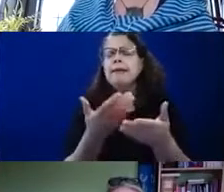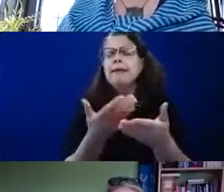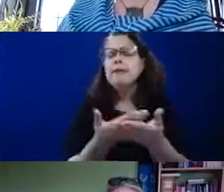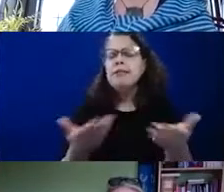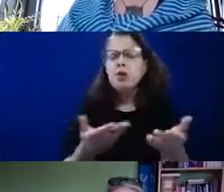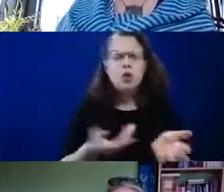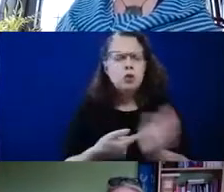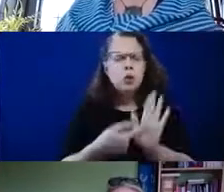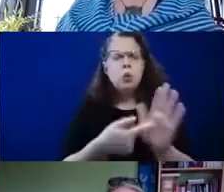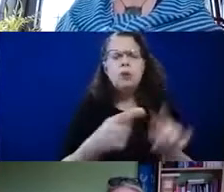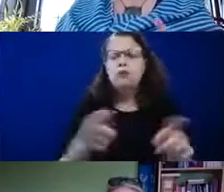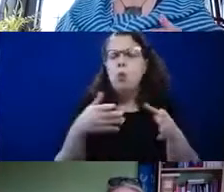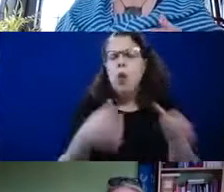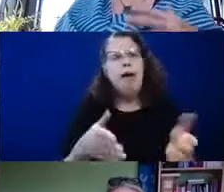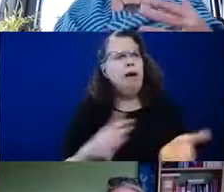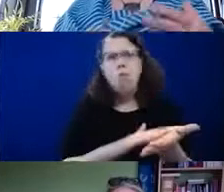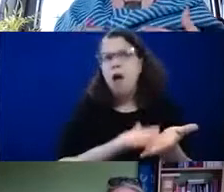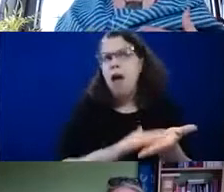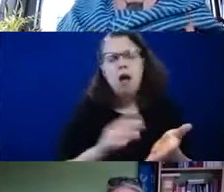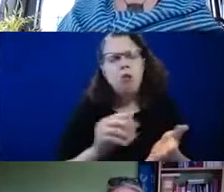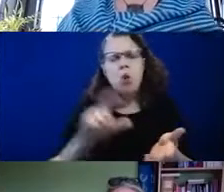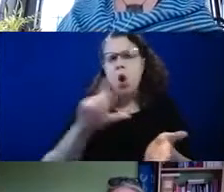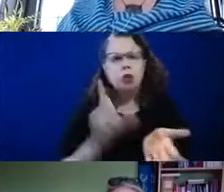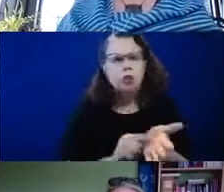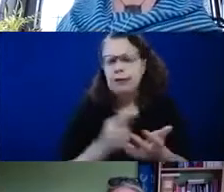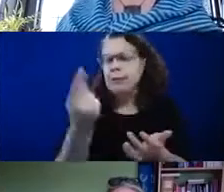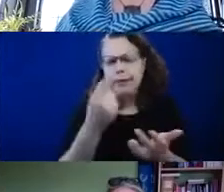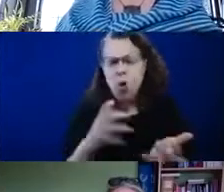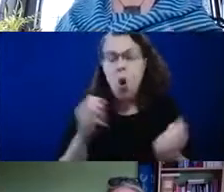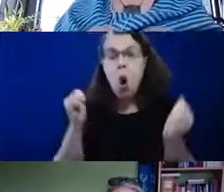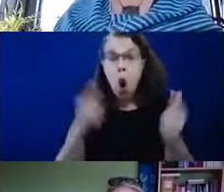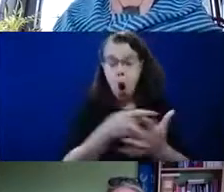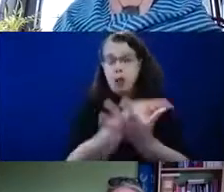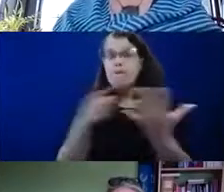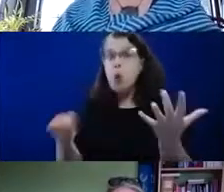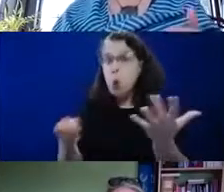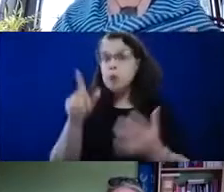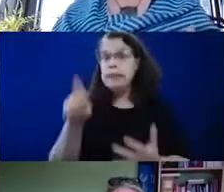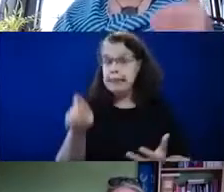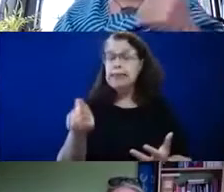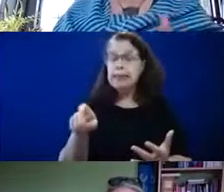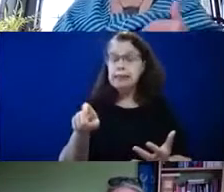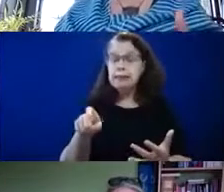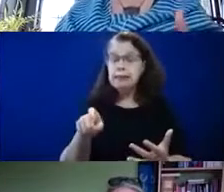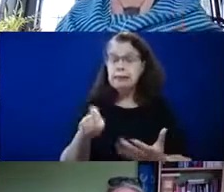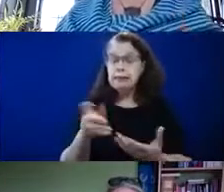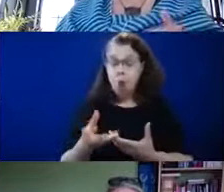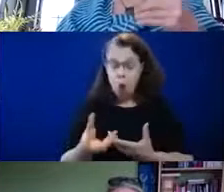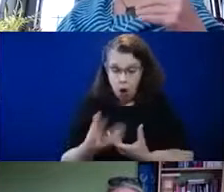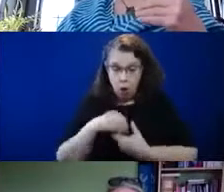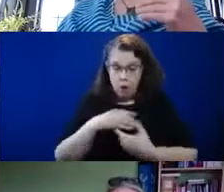different way? All of those accessibility needs are at the root of my goal